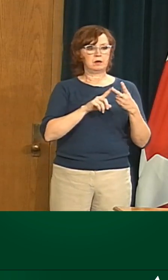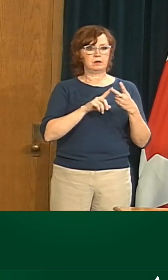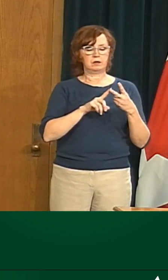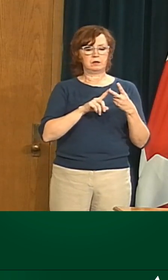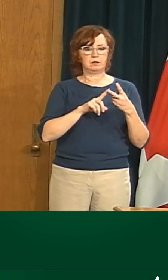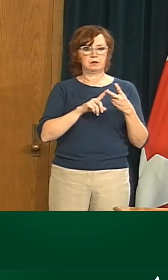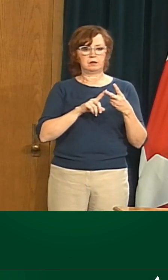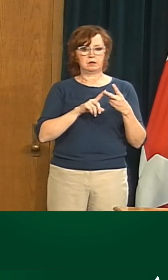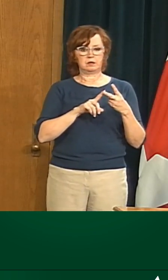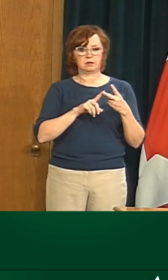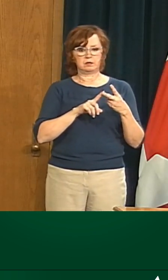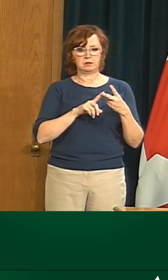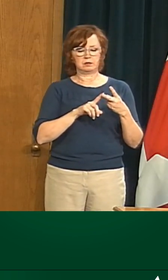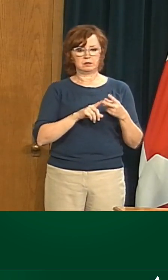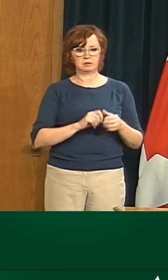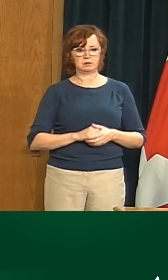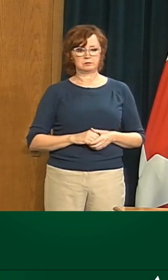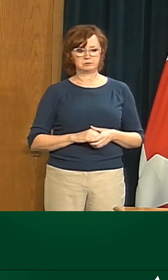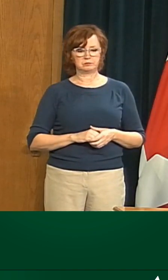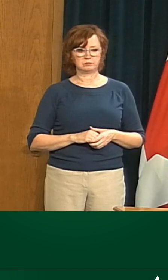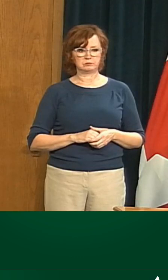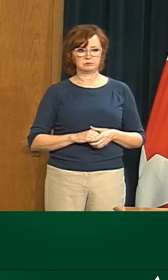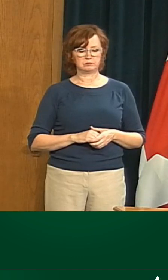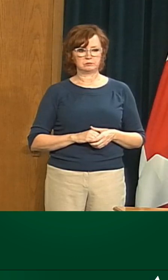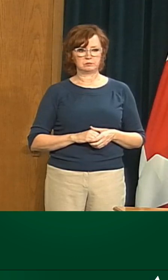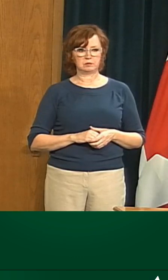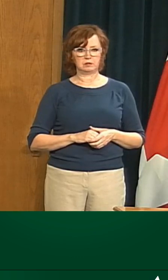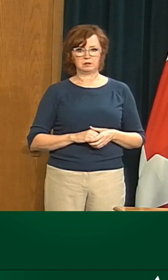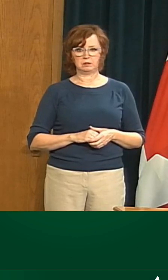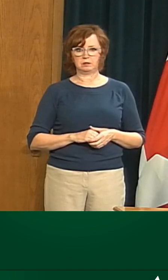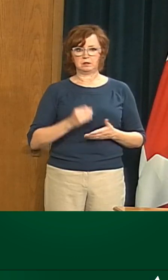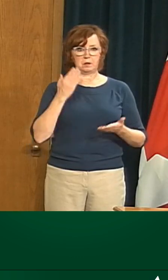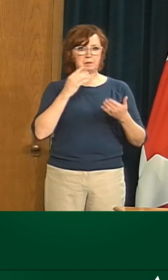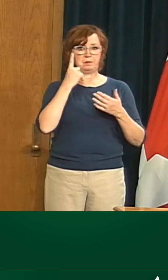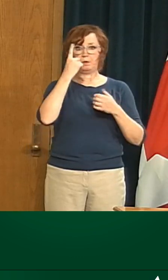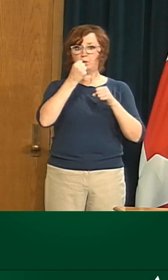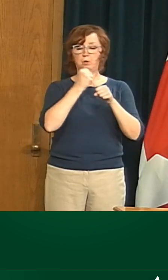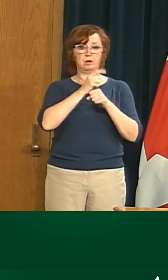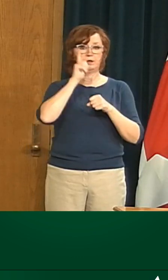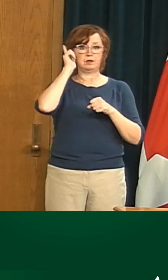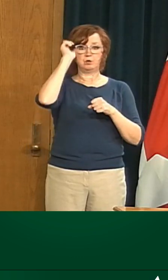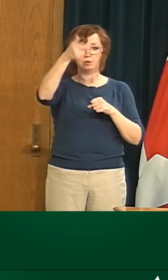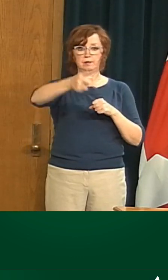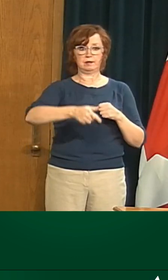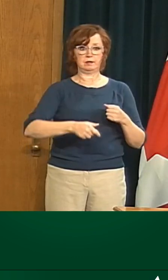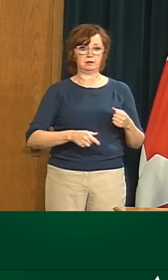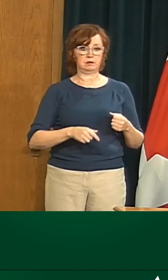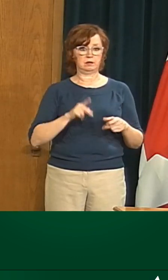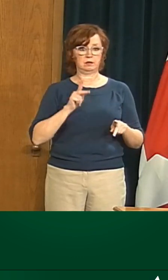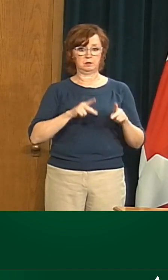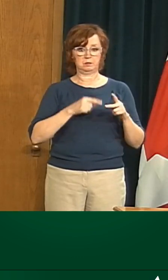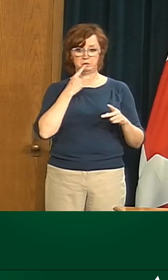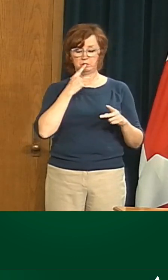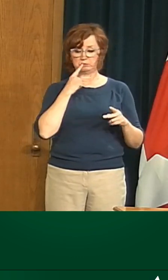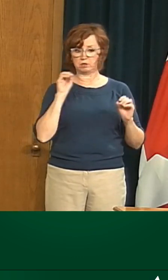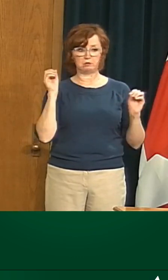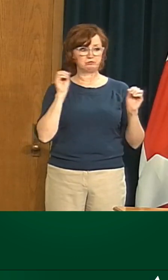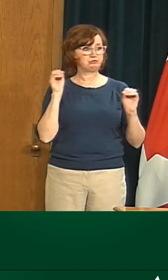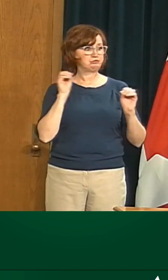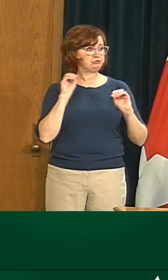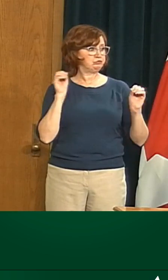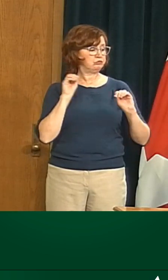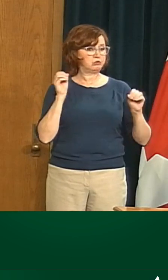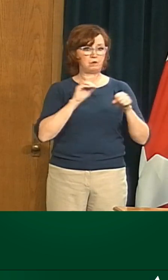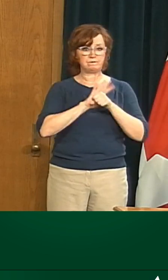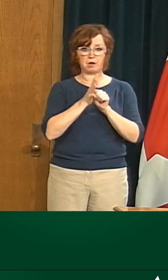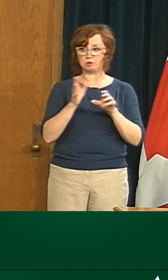our testing numbers are low, because people aren't presenting themselves, which means this virus does not have a foothold in our communities. That's a good sign.